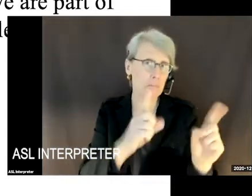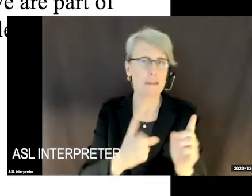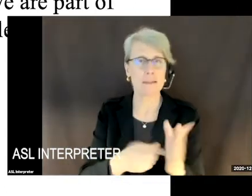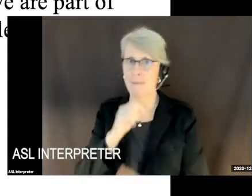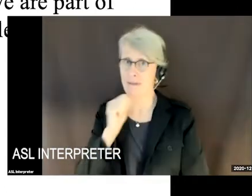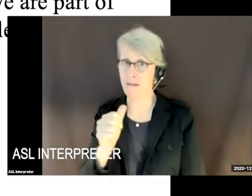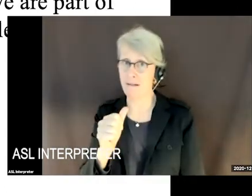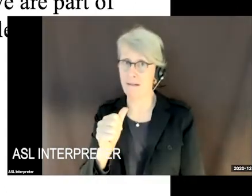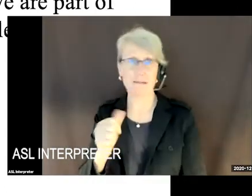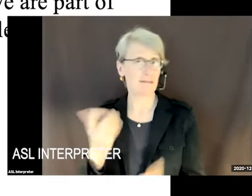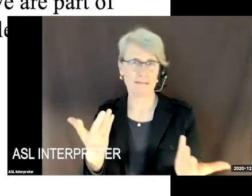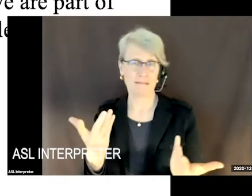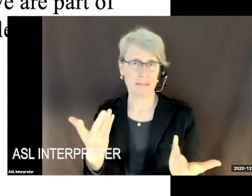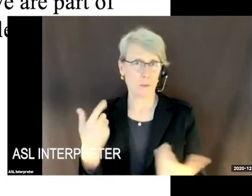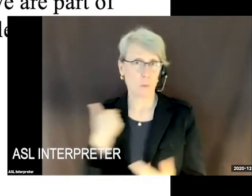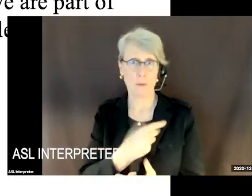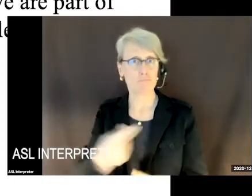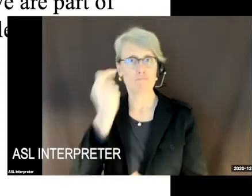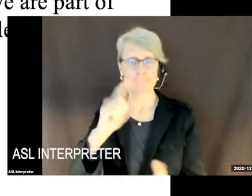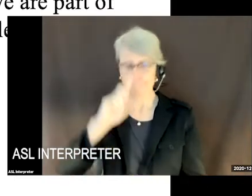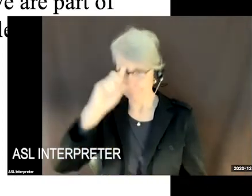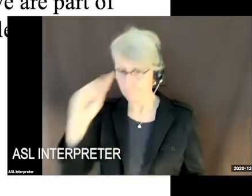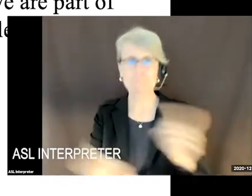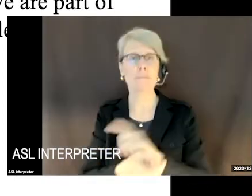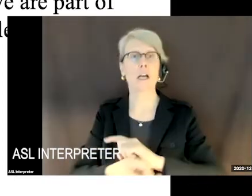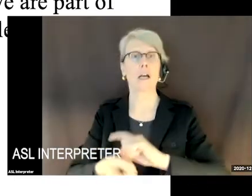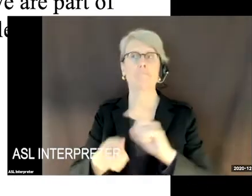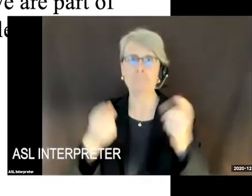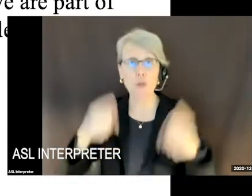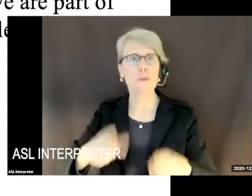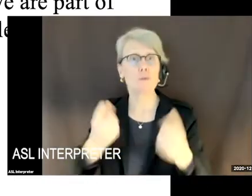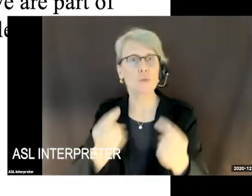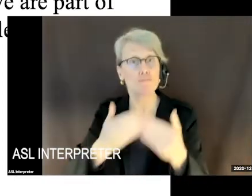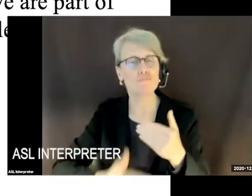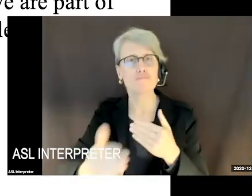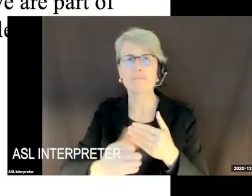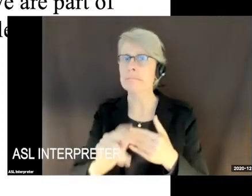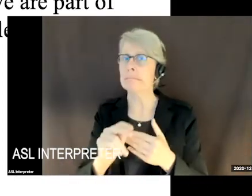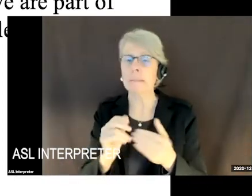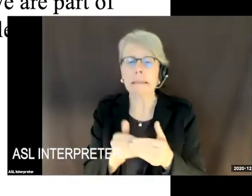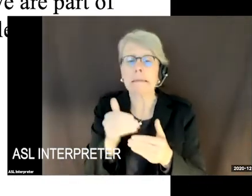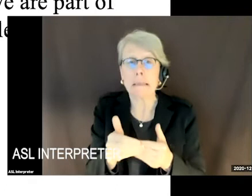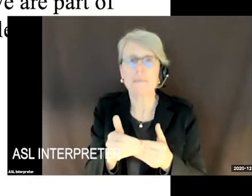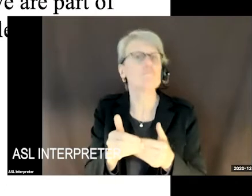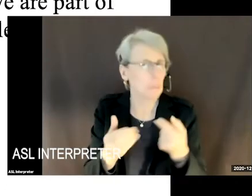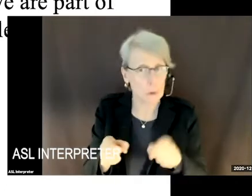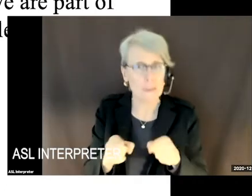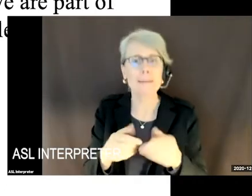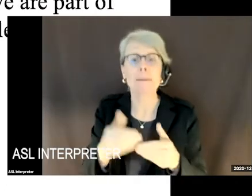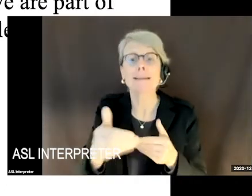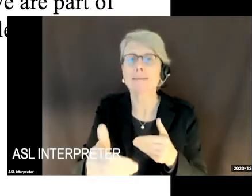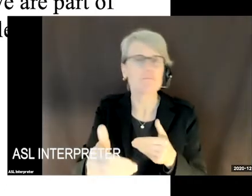two reasons. First of all, we're not going to get ready to agree on what we should be doing forever. We might get agreement on the next step. And